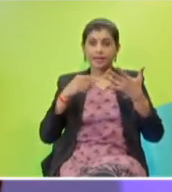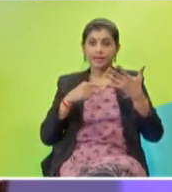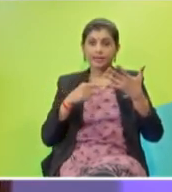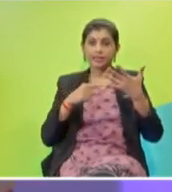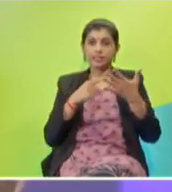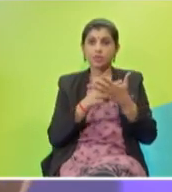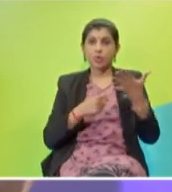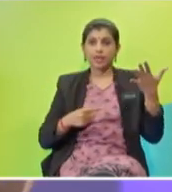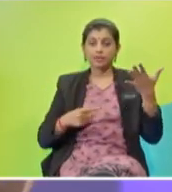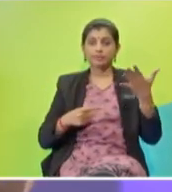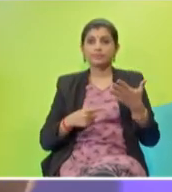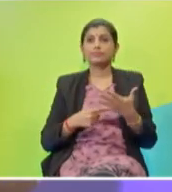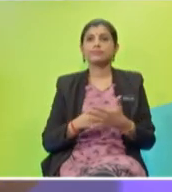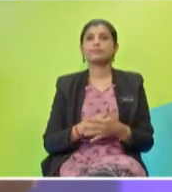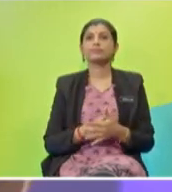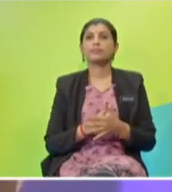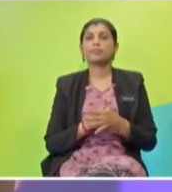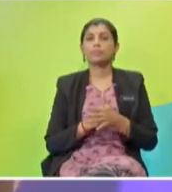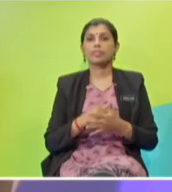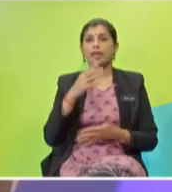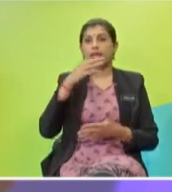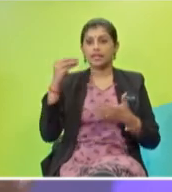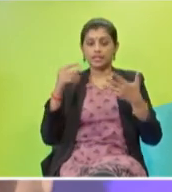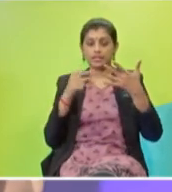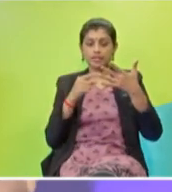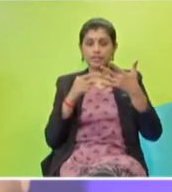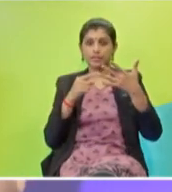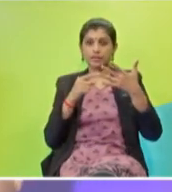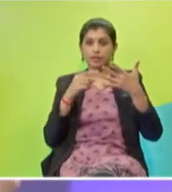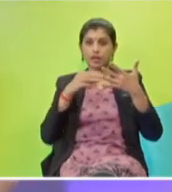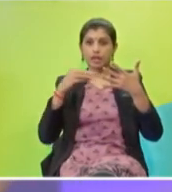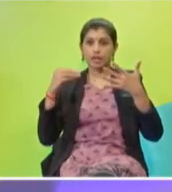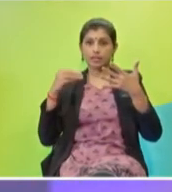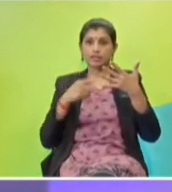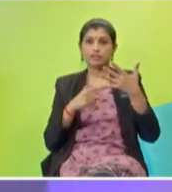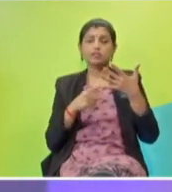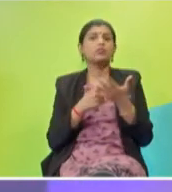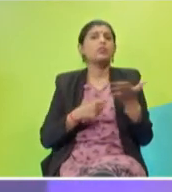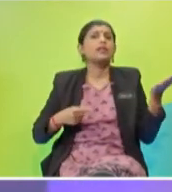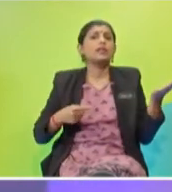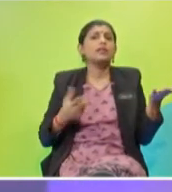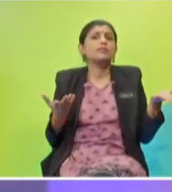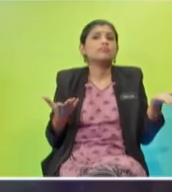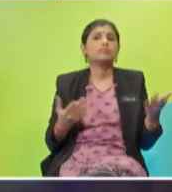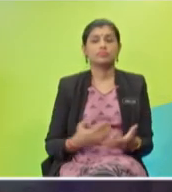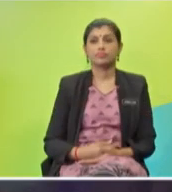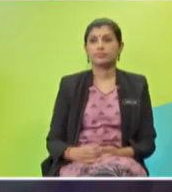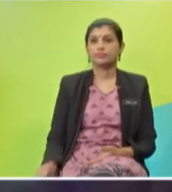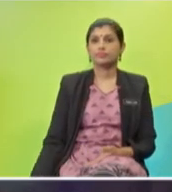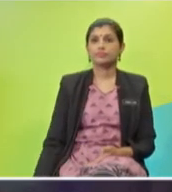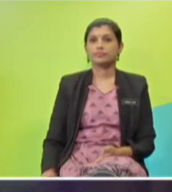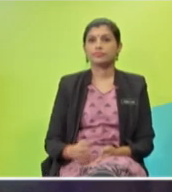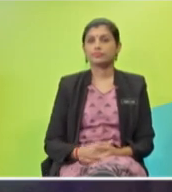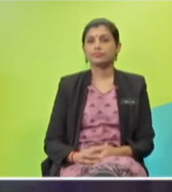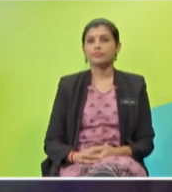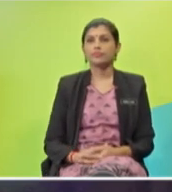Is wearing. What. What. And. And. What. What. Very easy. Okay, very